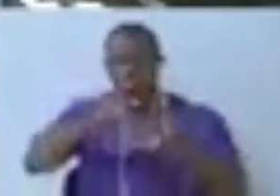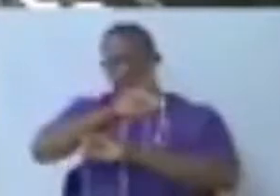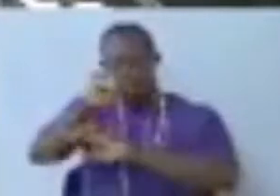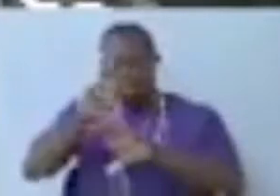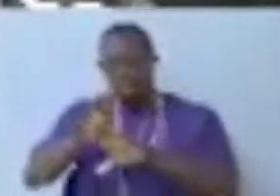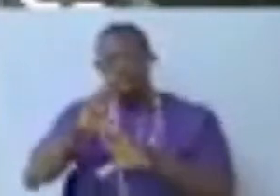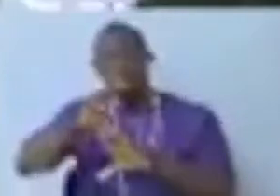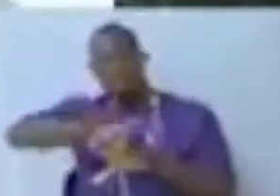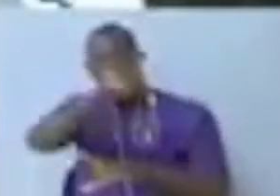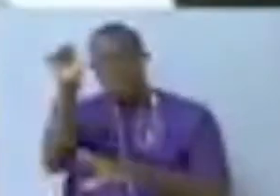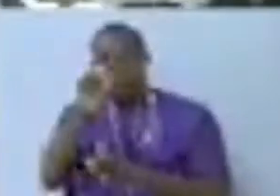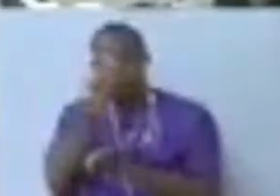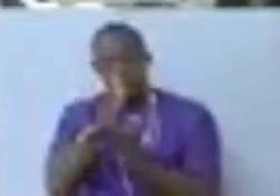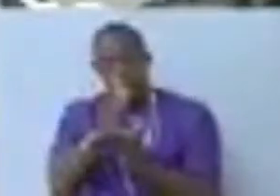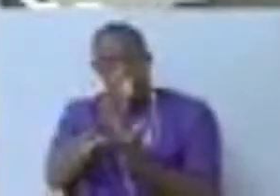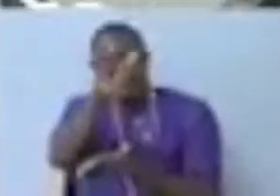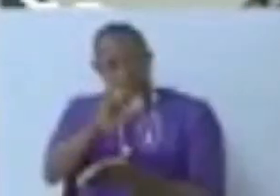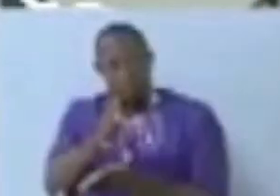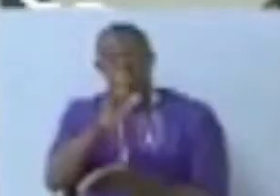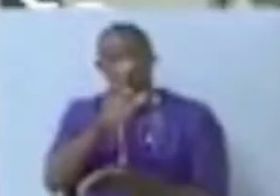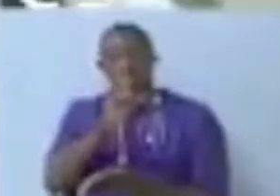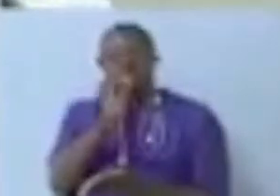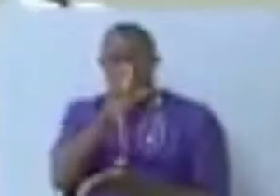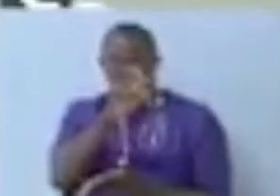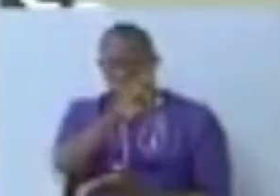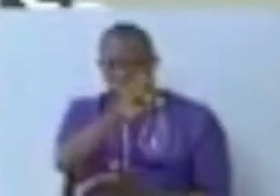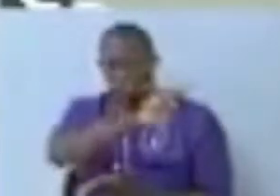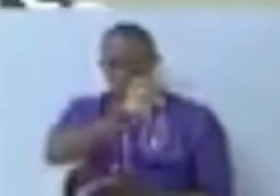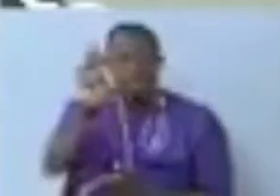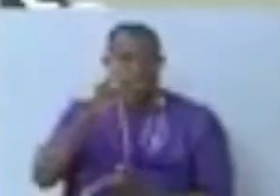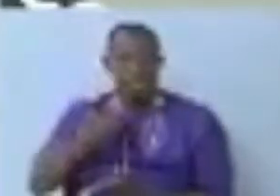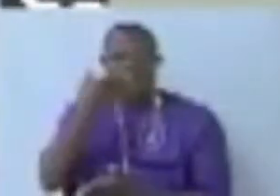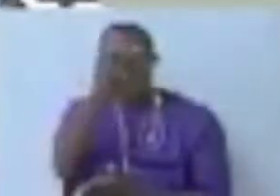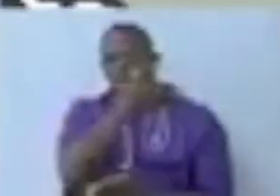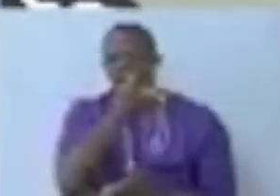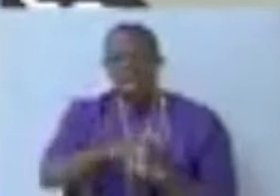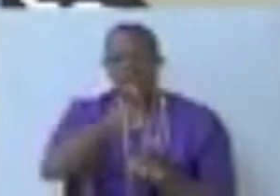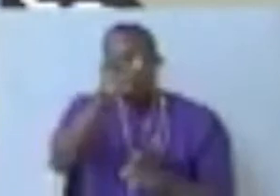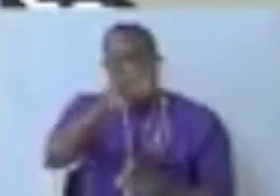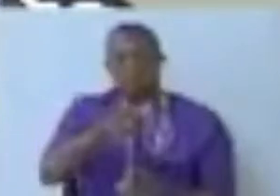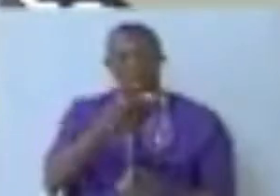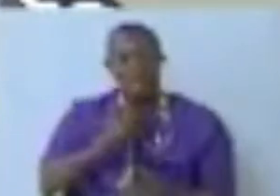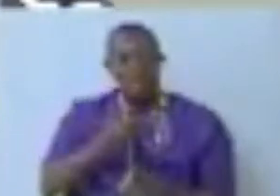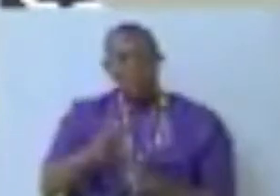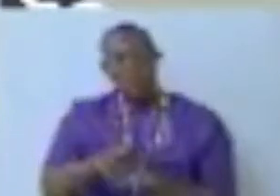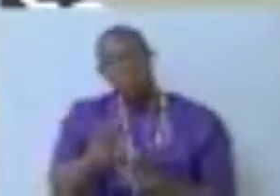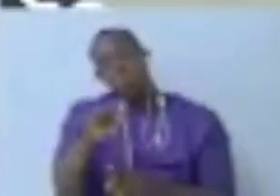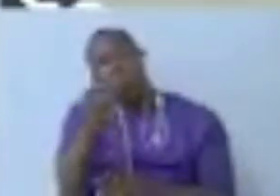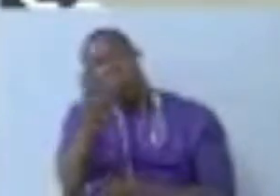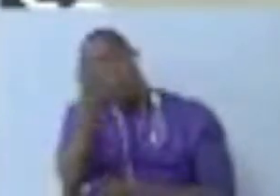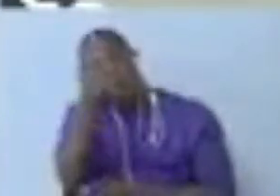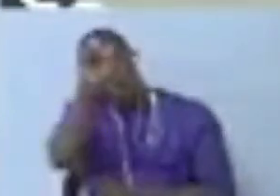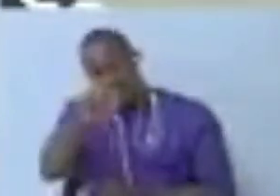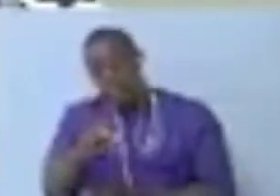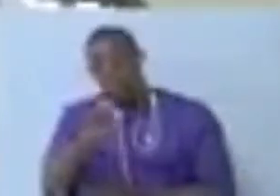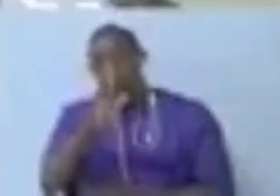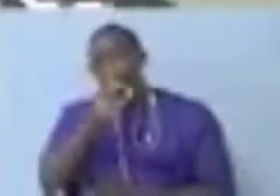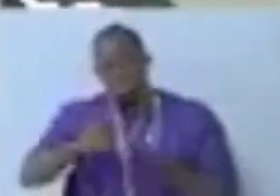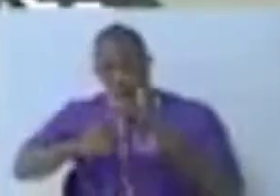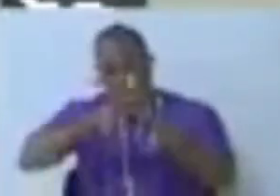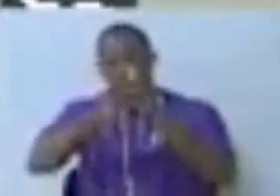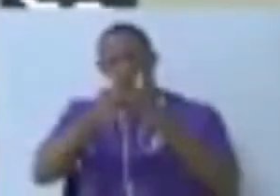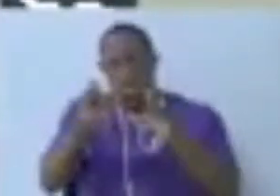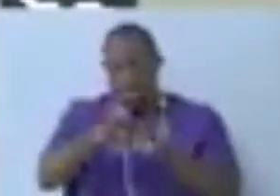say you were not there. At least you should have an alibi. You are not able to give us one. Misalo di non